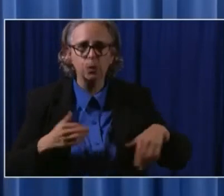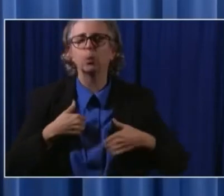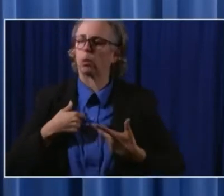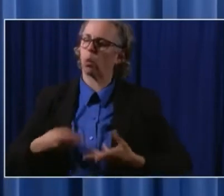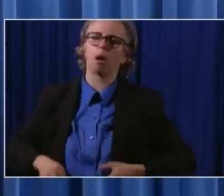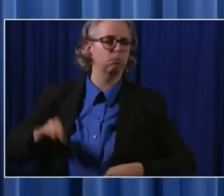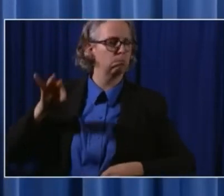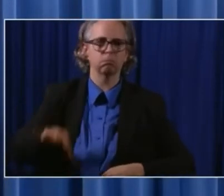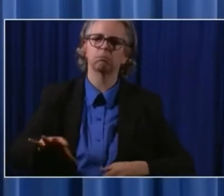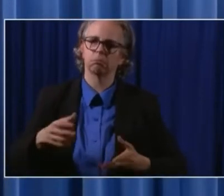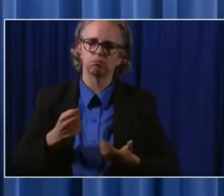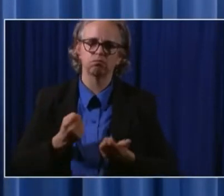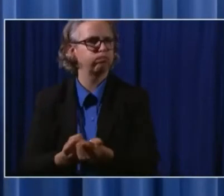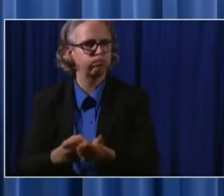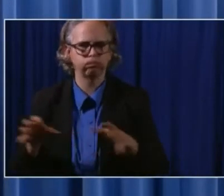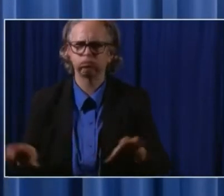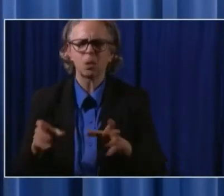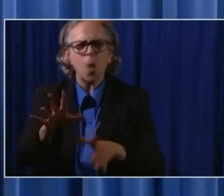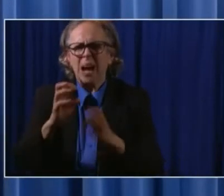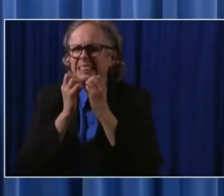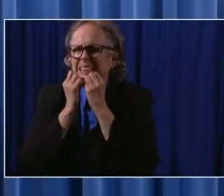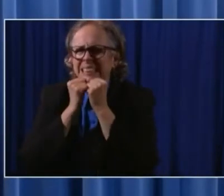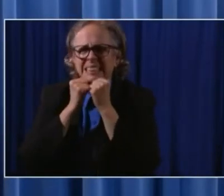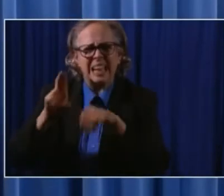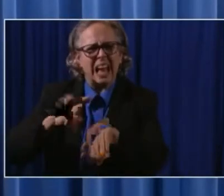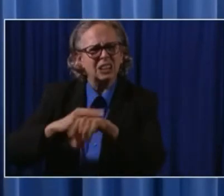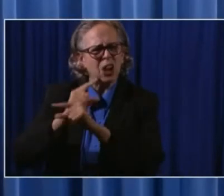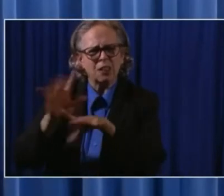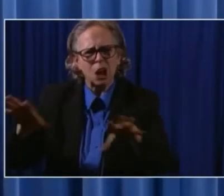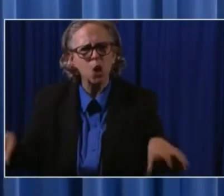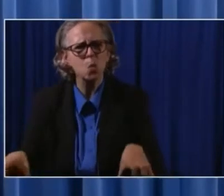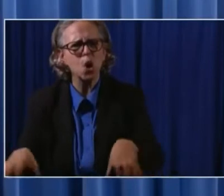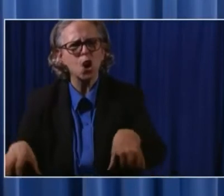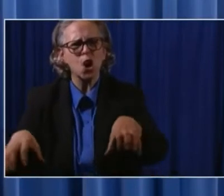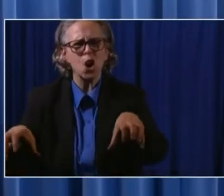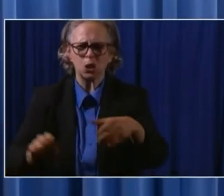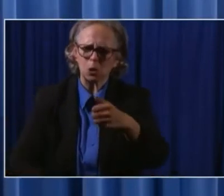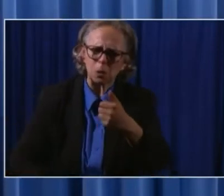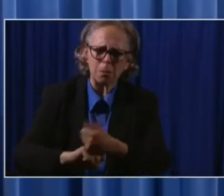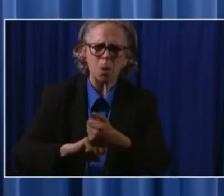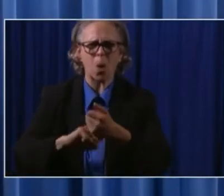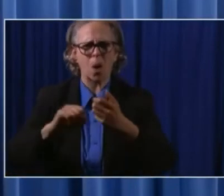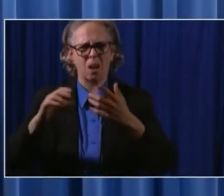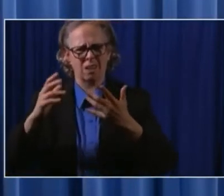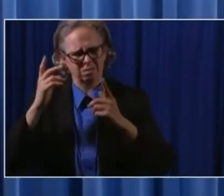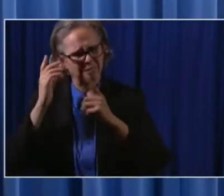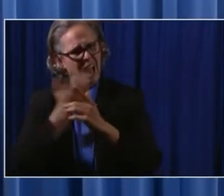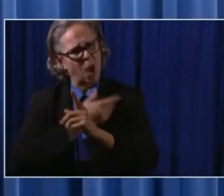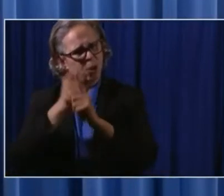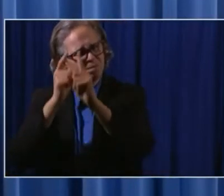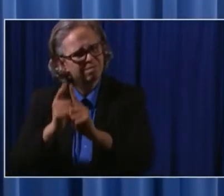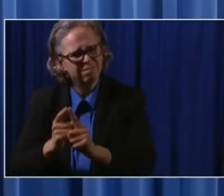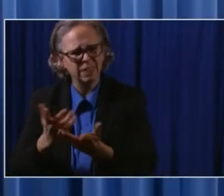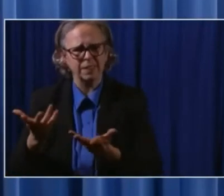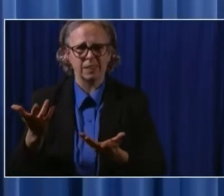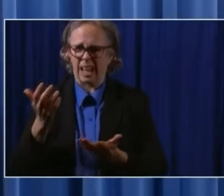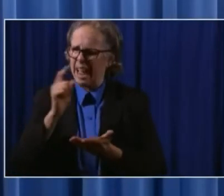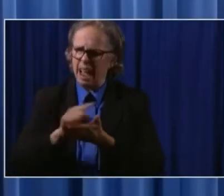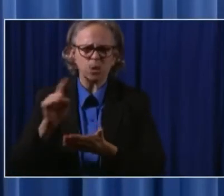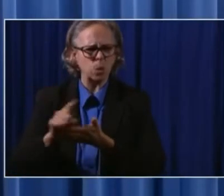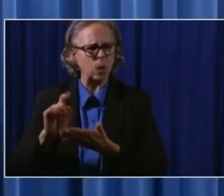essential, at least for the next few weeks. They're so essential to what we're doing. We would review that on a week-to-week basis.